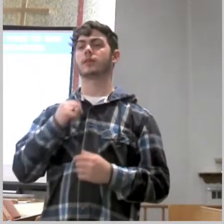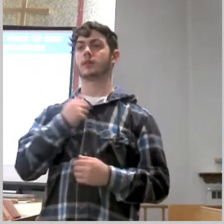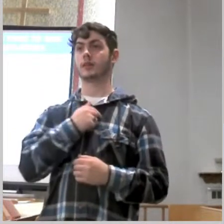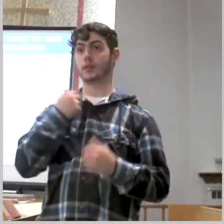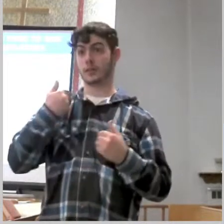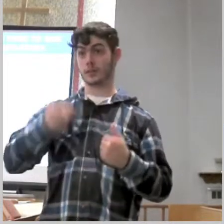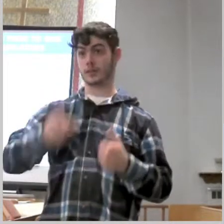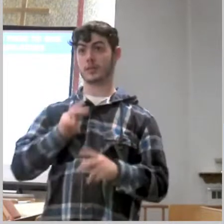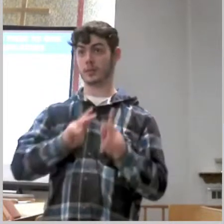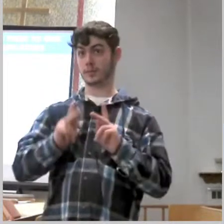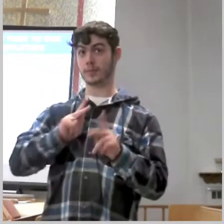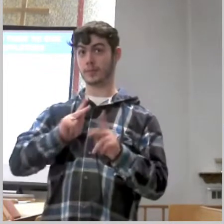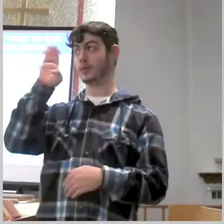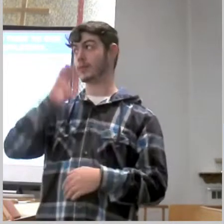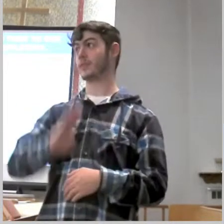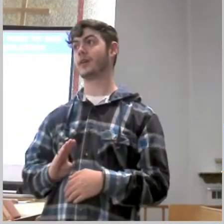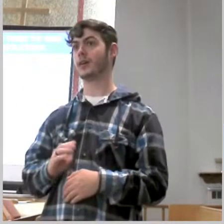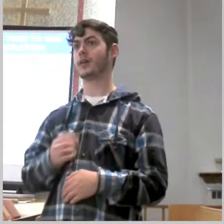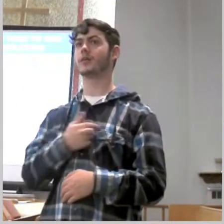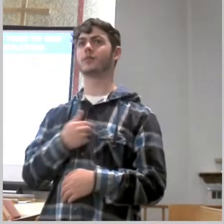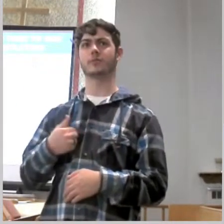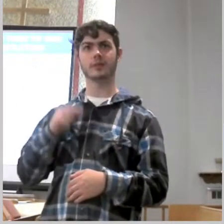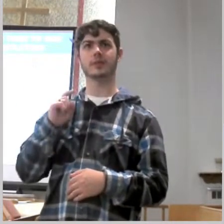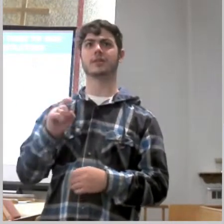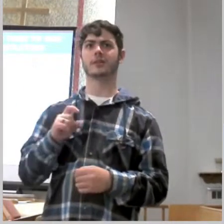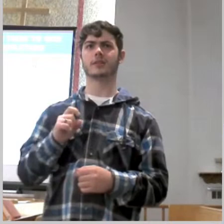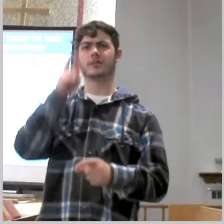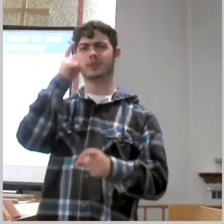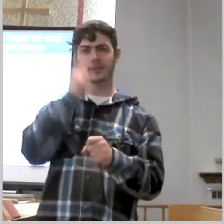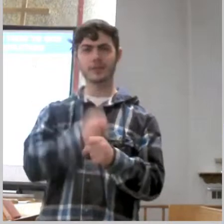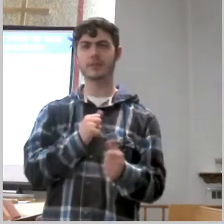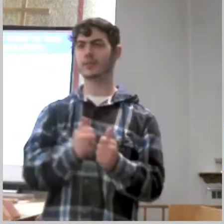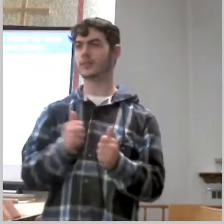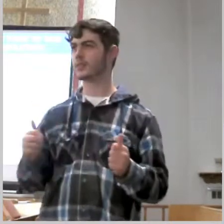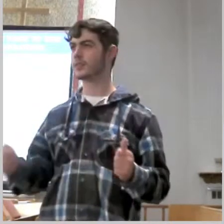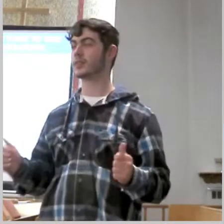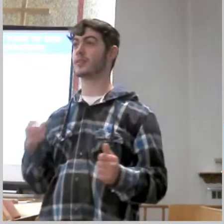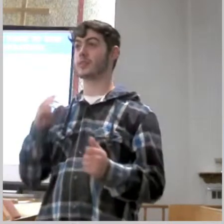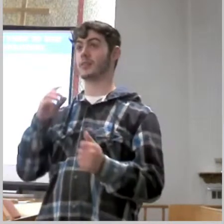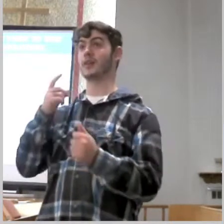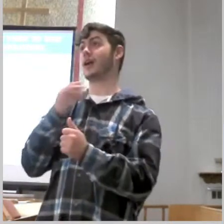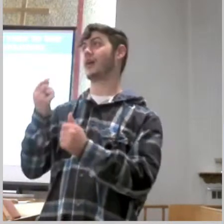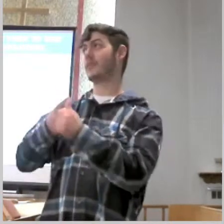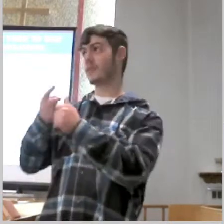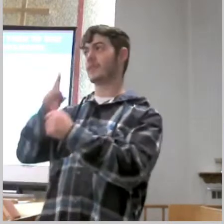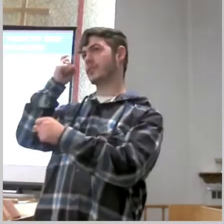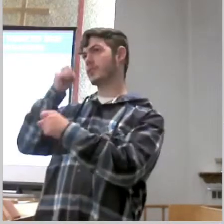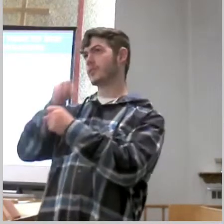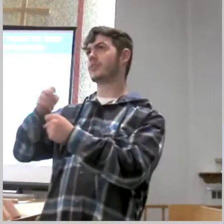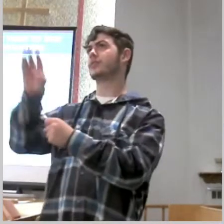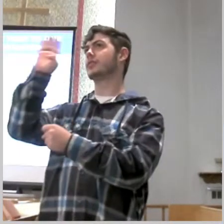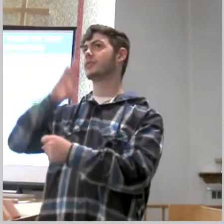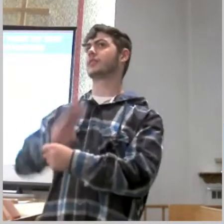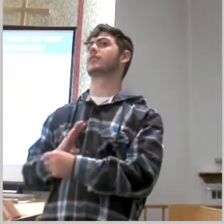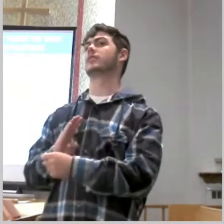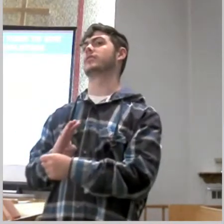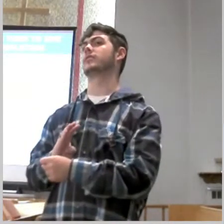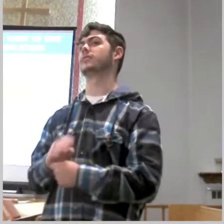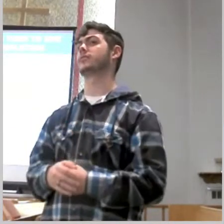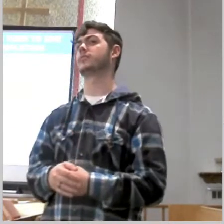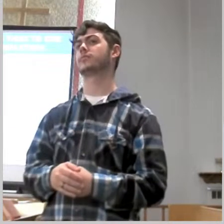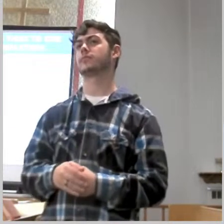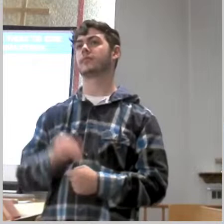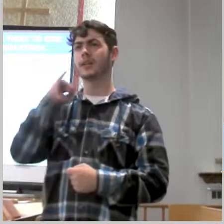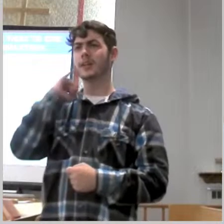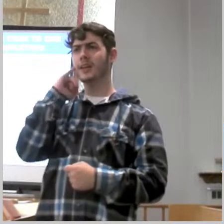shouldn't do that, especially with each other. Much less if we're first giving ourselves to the Lord and surrendering to God, why should